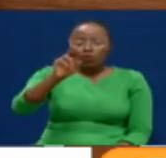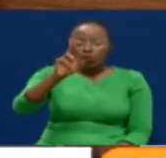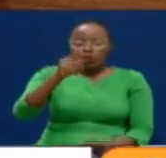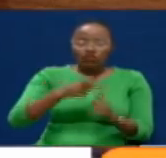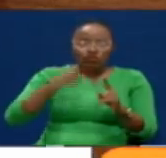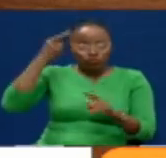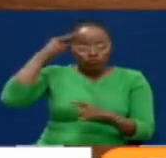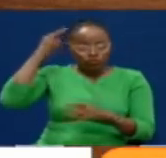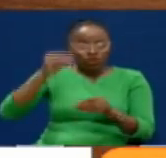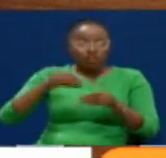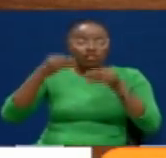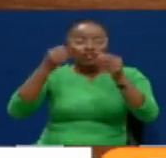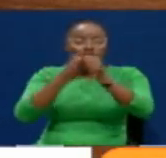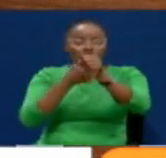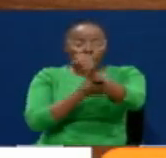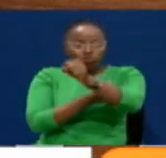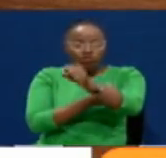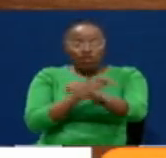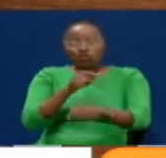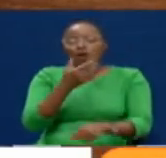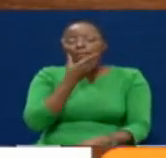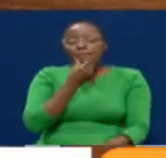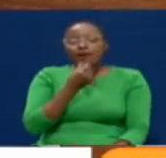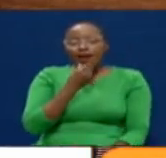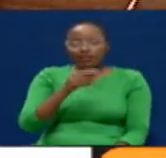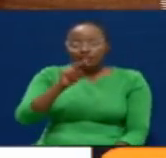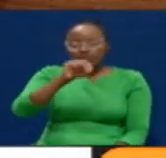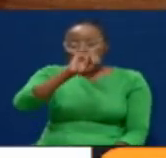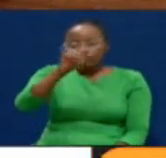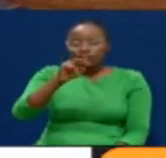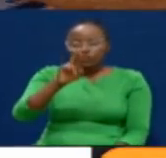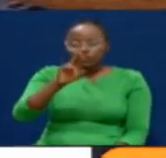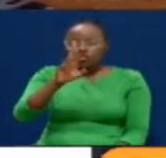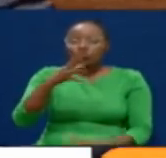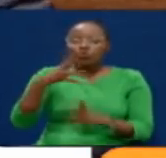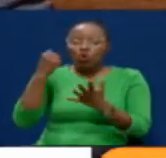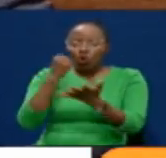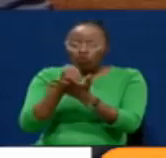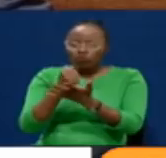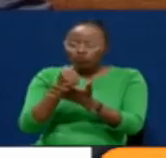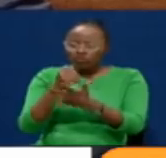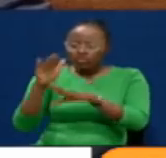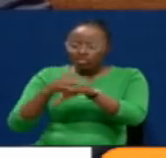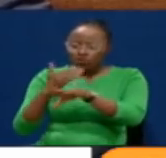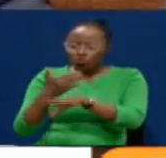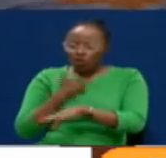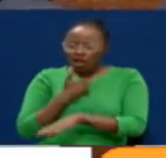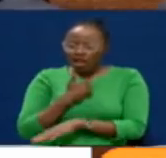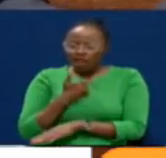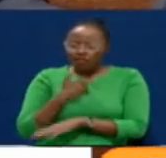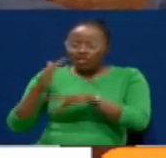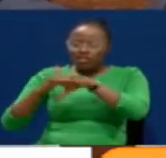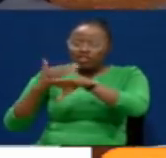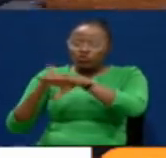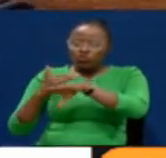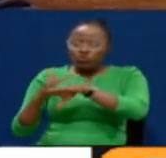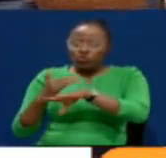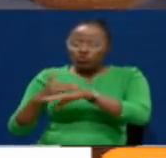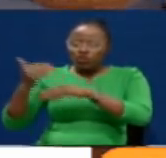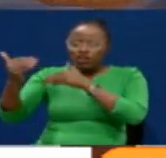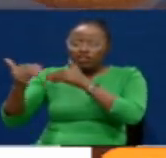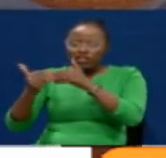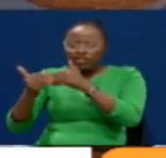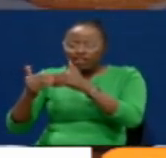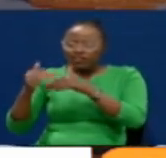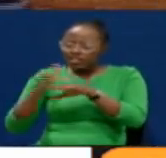give sponsorship to Patrick. To this young man. To this young man. I went to Kikuyu, he had an office at Kikuyu. At Kikuyu, pale karibu,